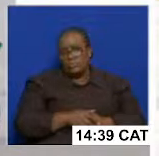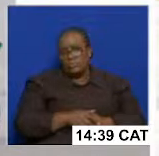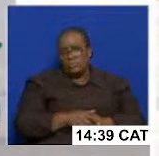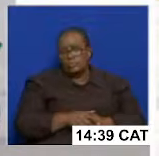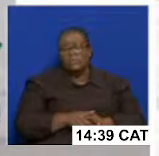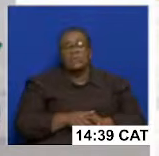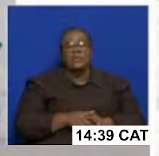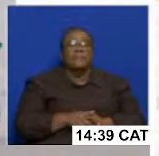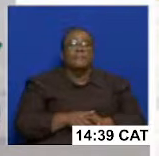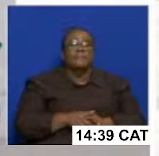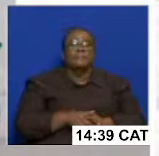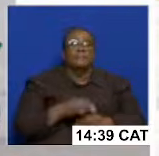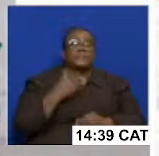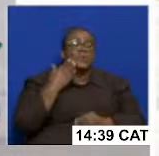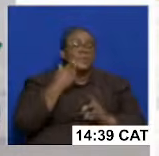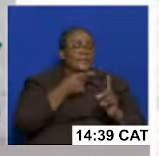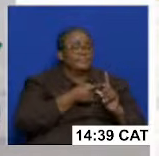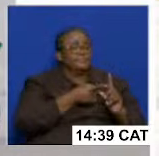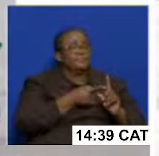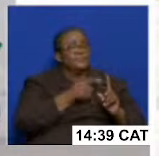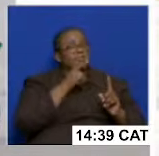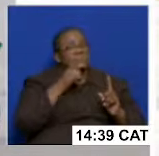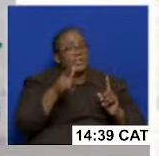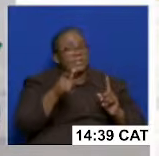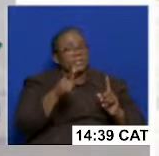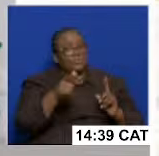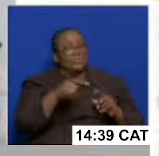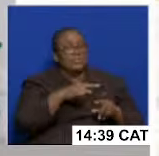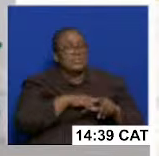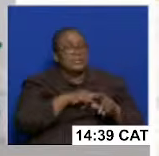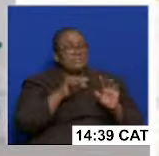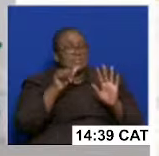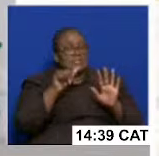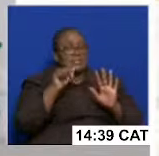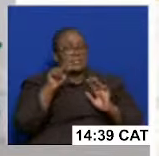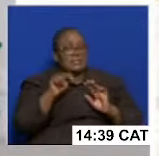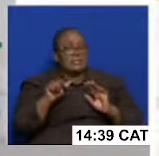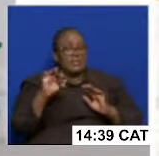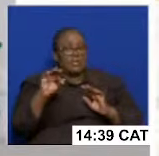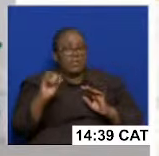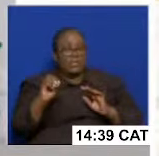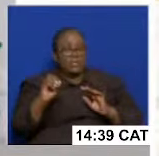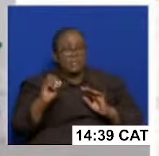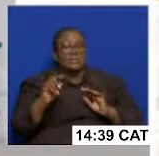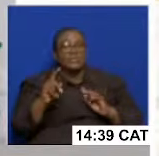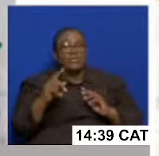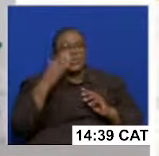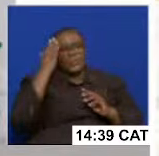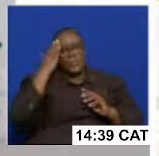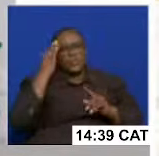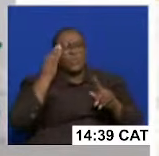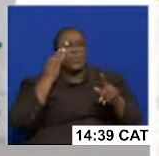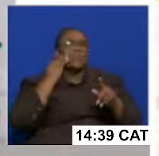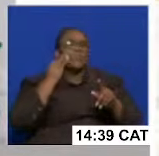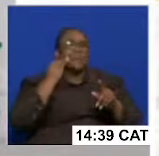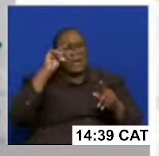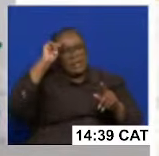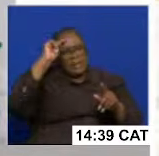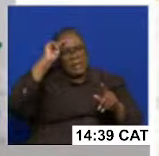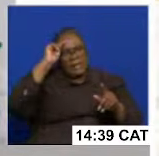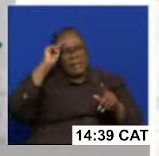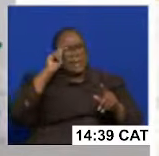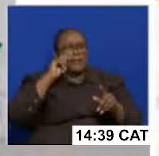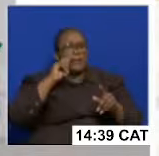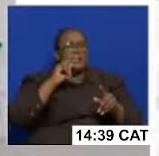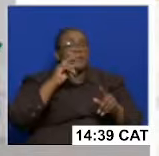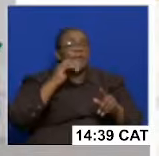said to you at 6:30, "We know the white guy who opened the case isn't clean either," your response to